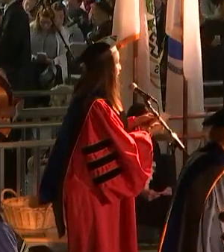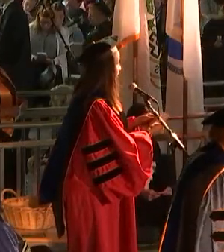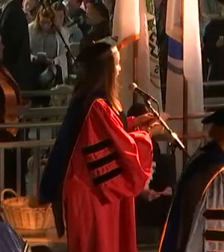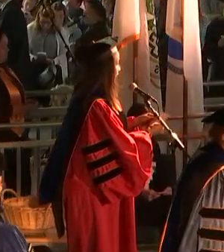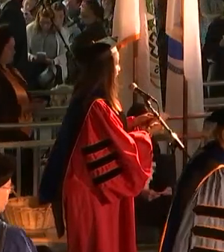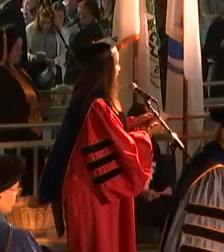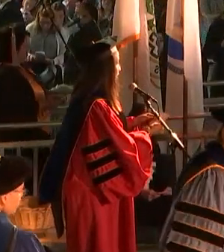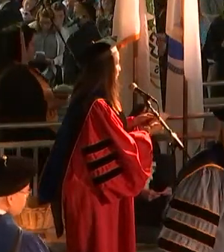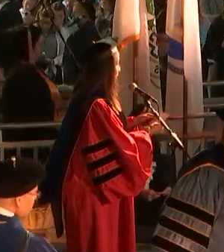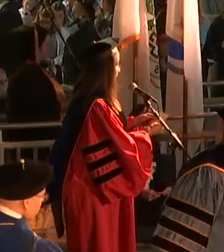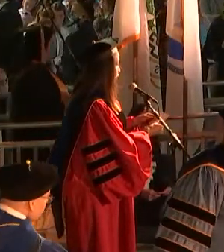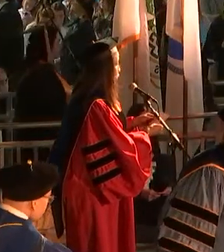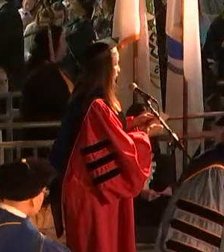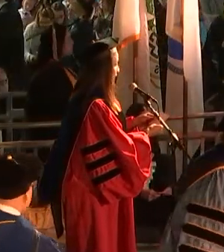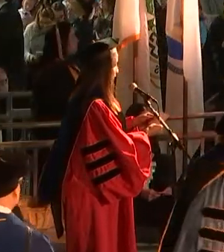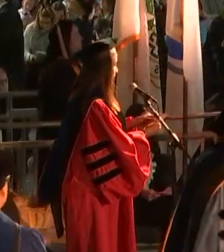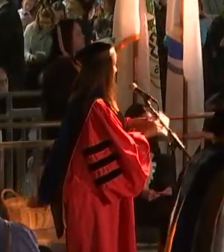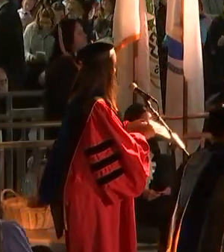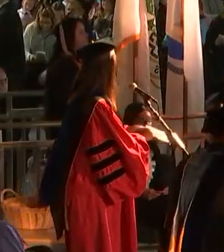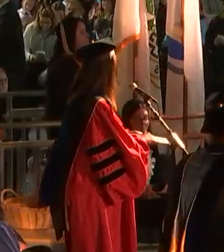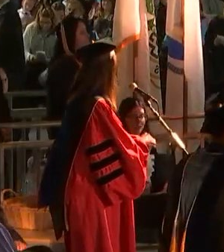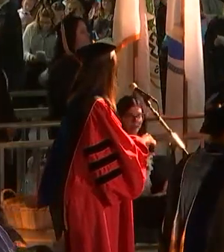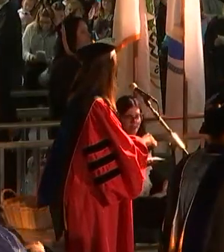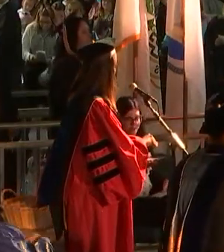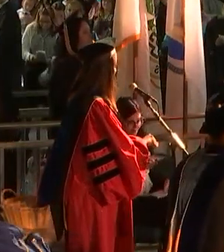Jesse L. Kelly, magna cum laude.